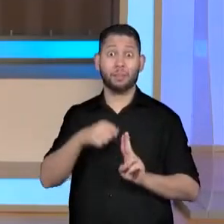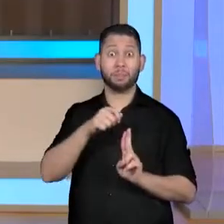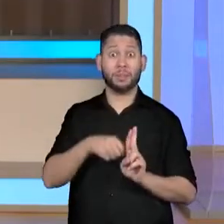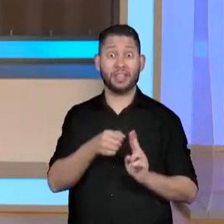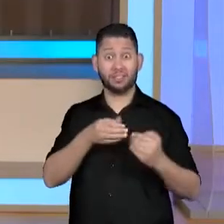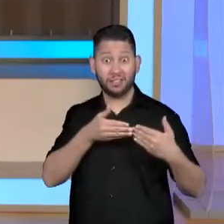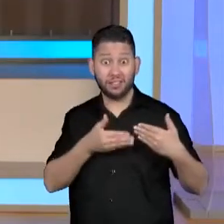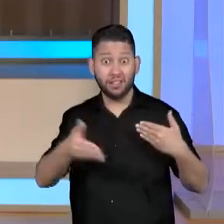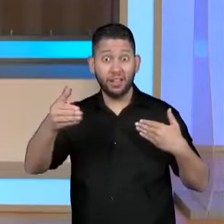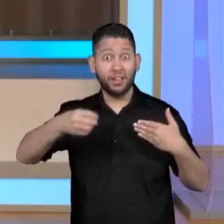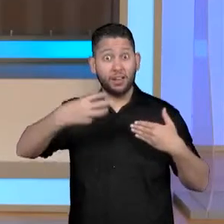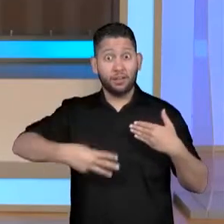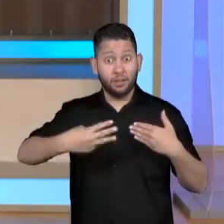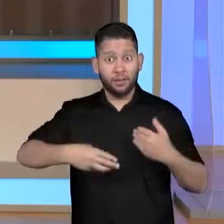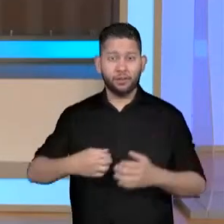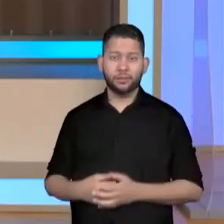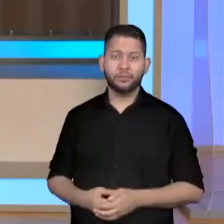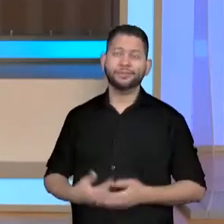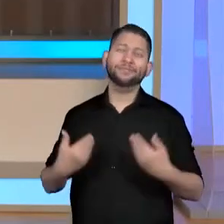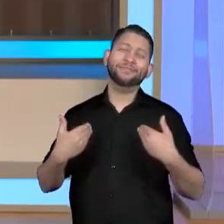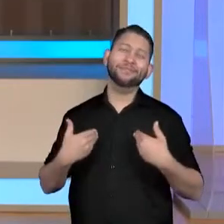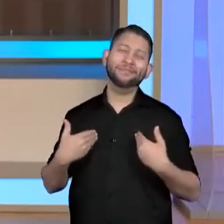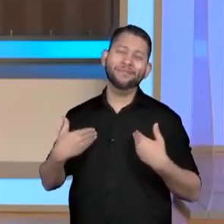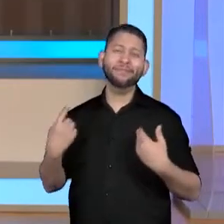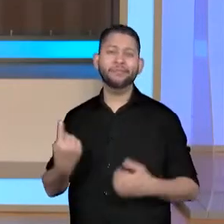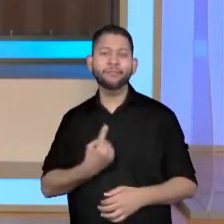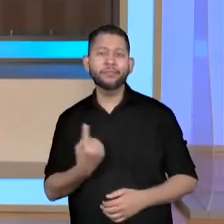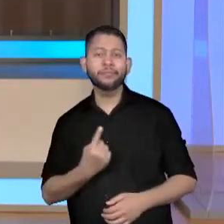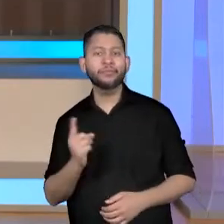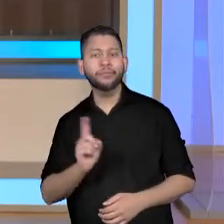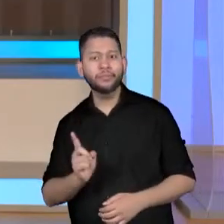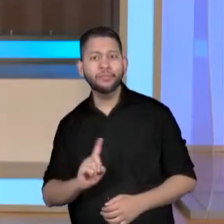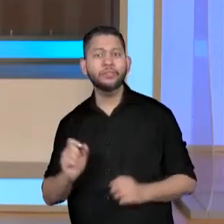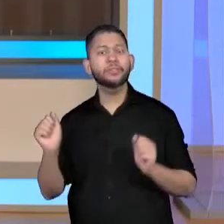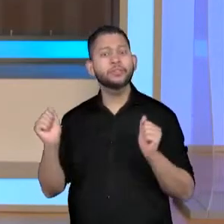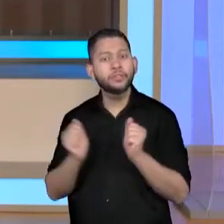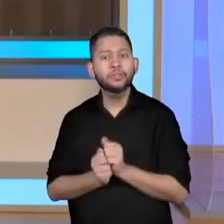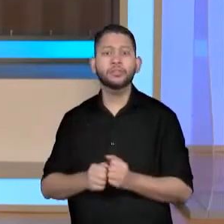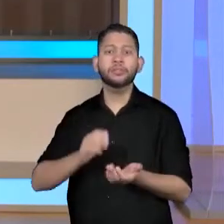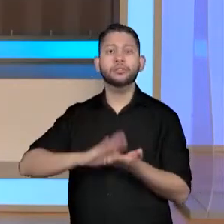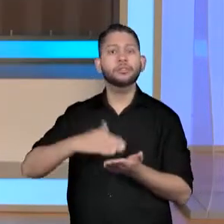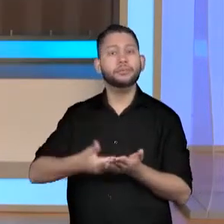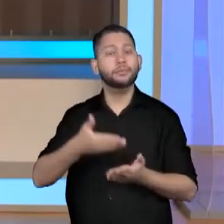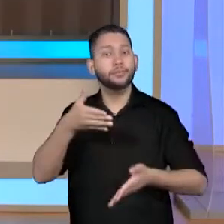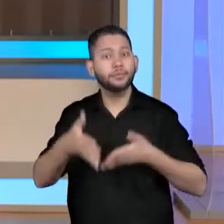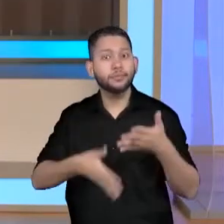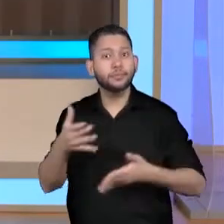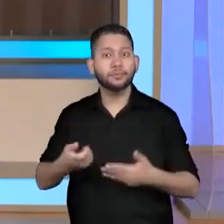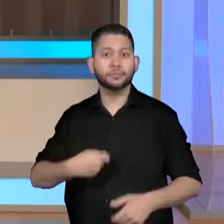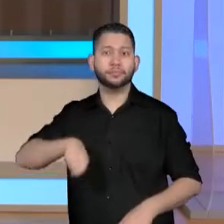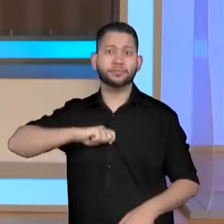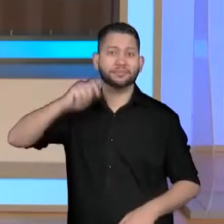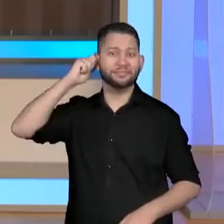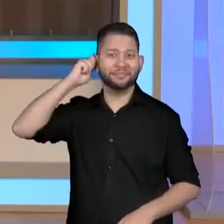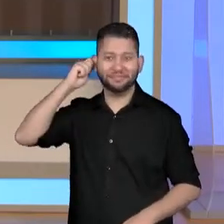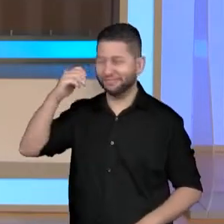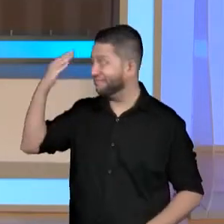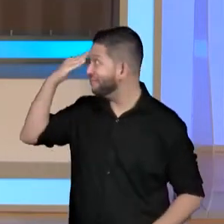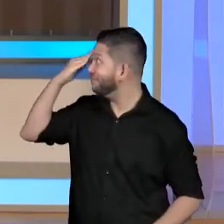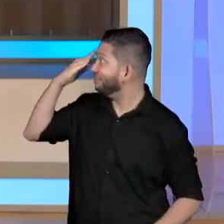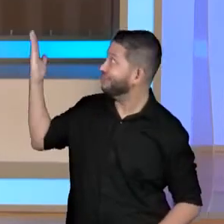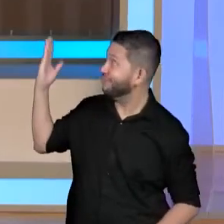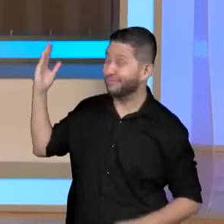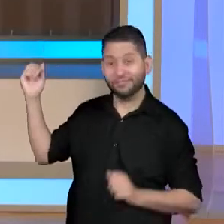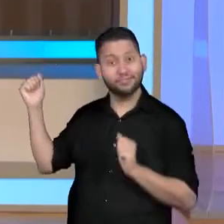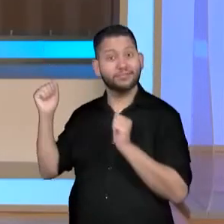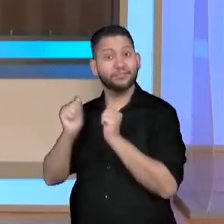bimestre. Never alone, nunca sozinho aqui. So for this class we have Andrei. Andrei, thanks a